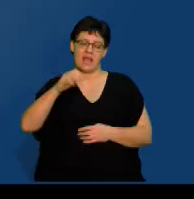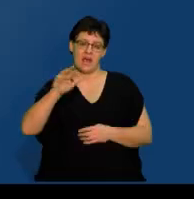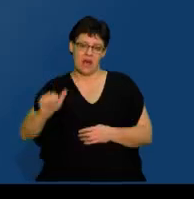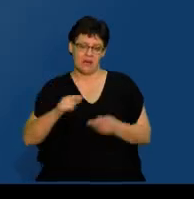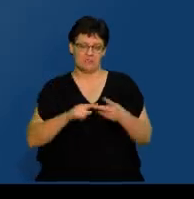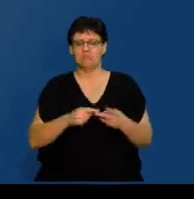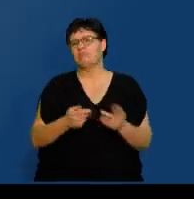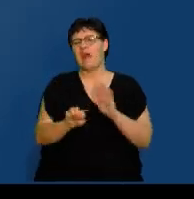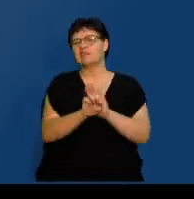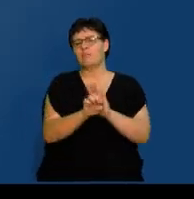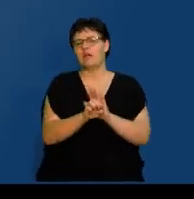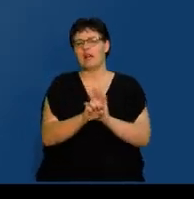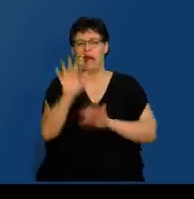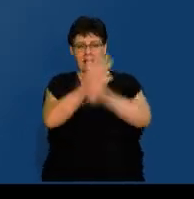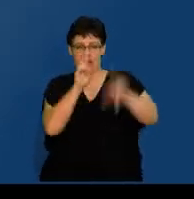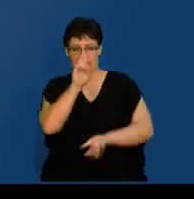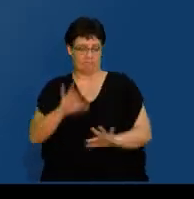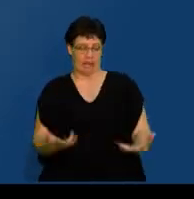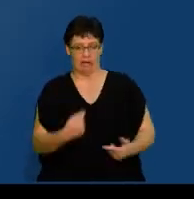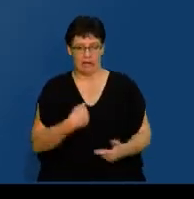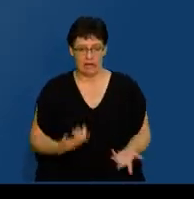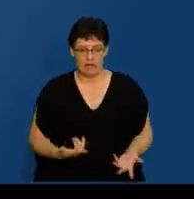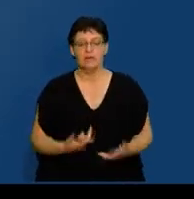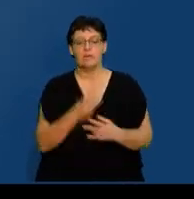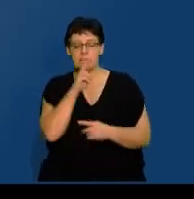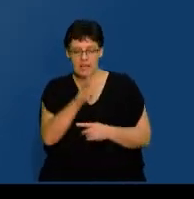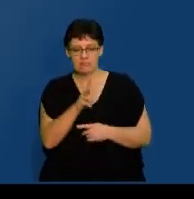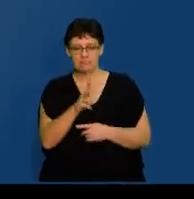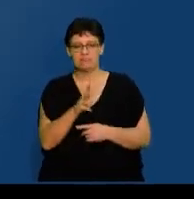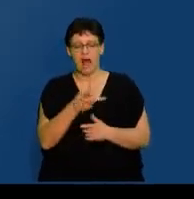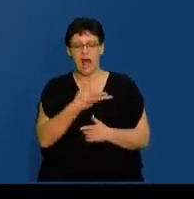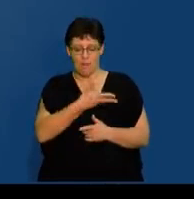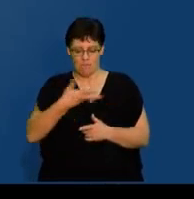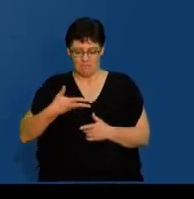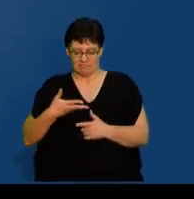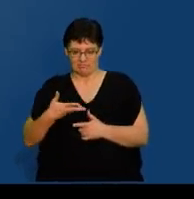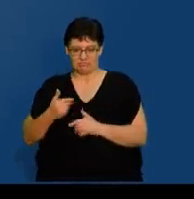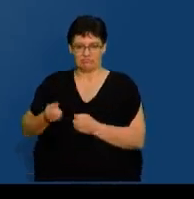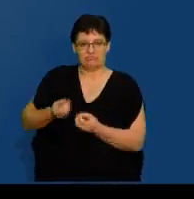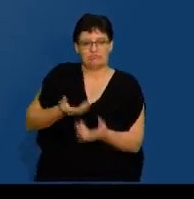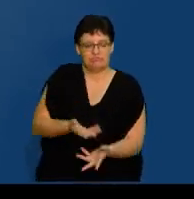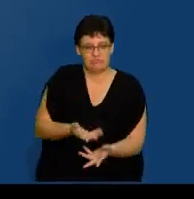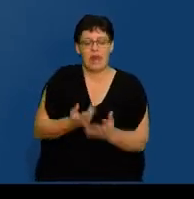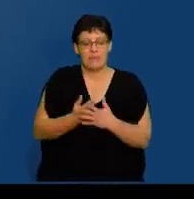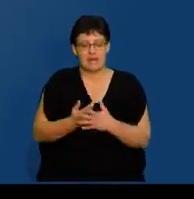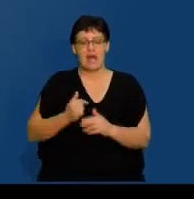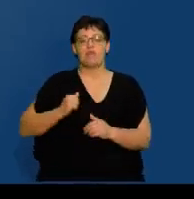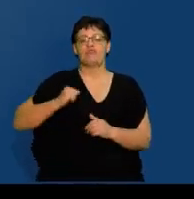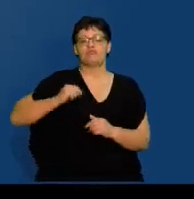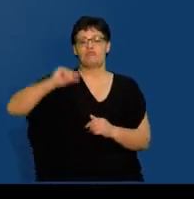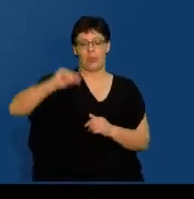color blindness. So here is a sex-linked disease, and it is a recessive condition, meaning